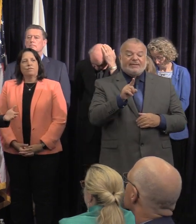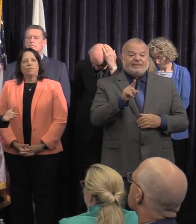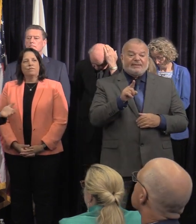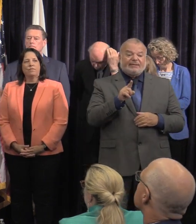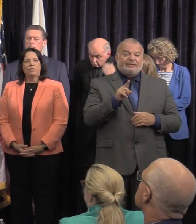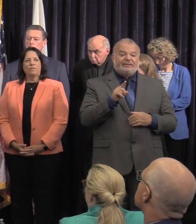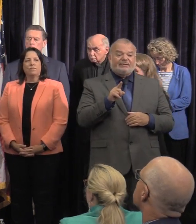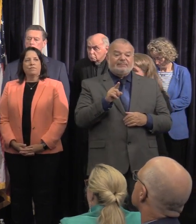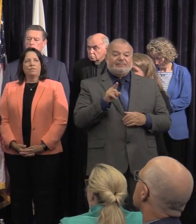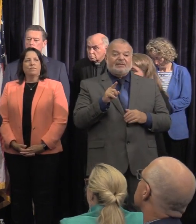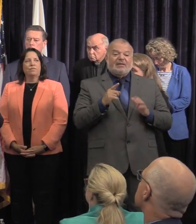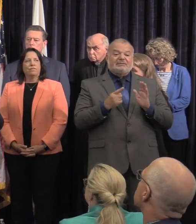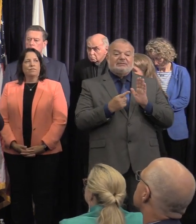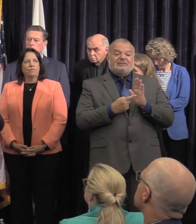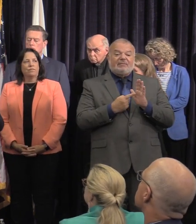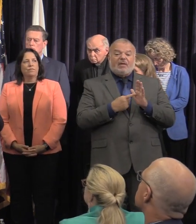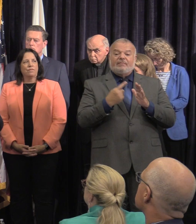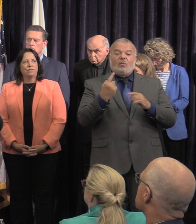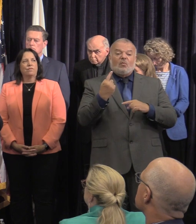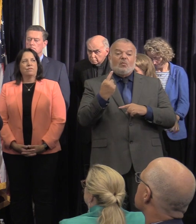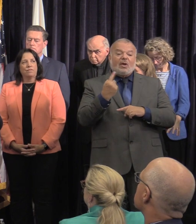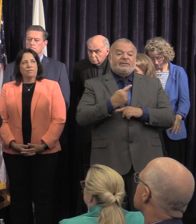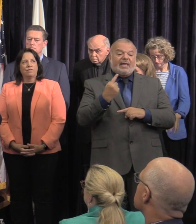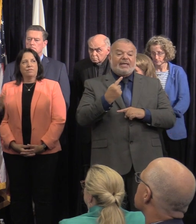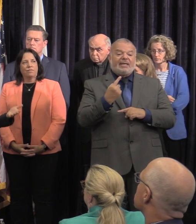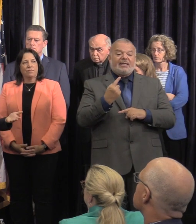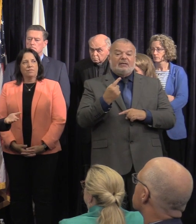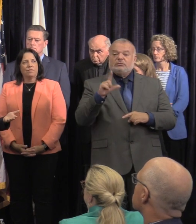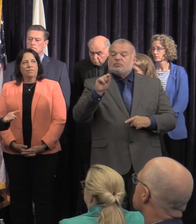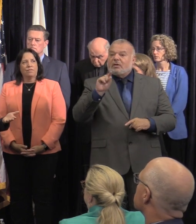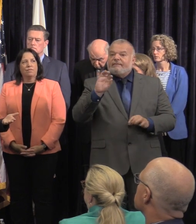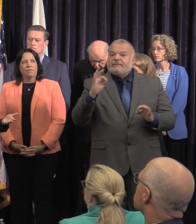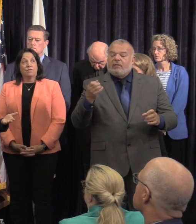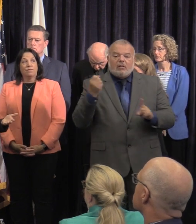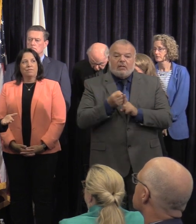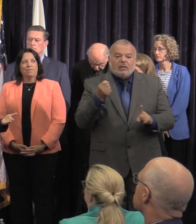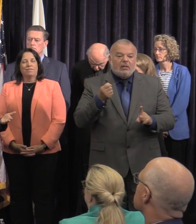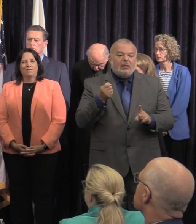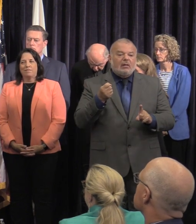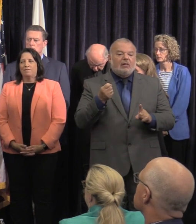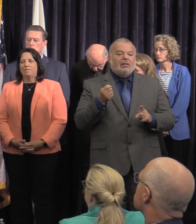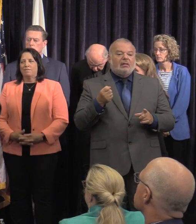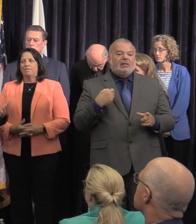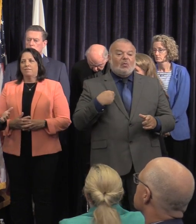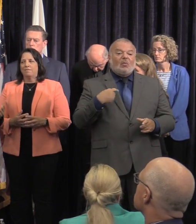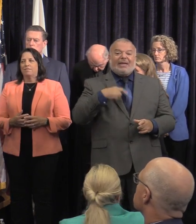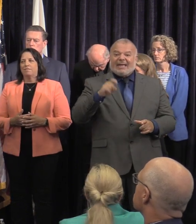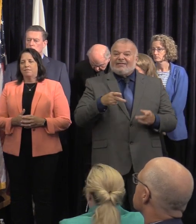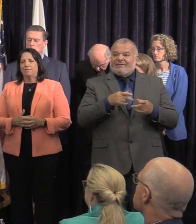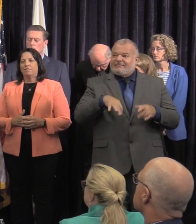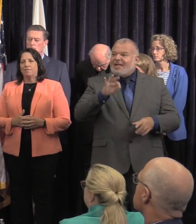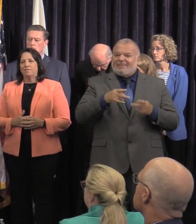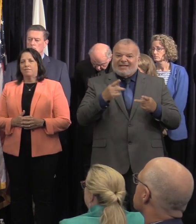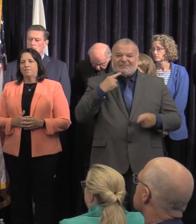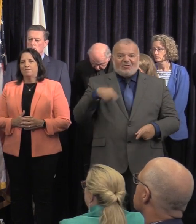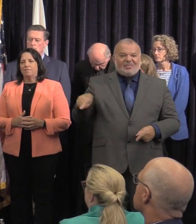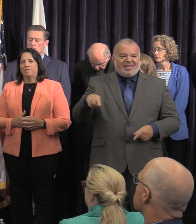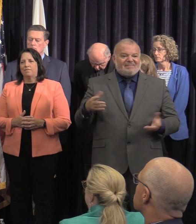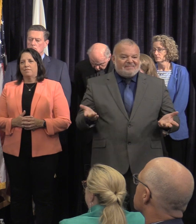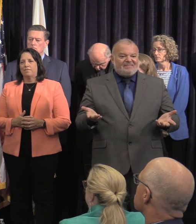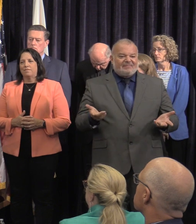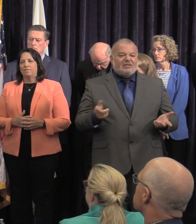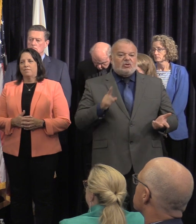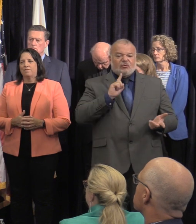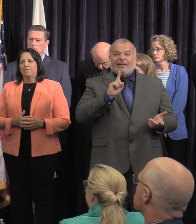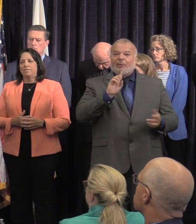families, 30 families arriving in Massachusetts today for whom we're going to need to find housing. That is the reality of this moment. So